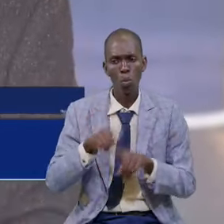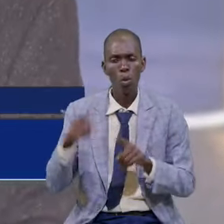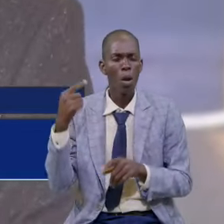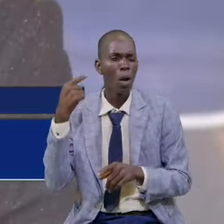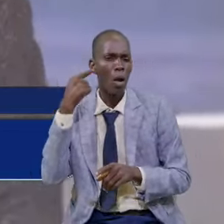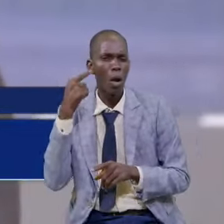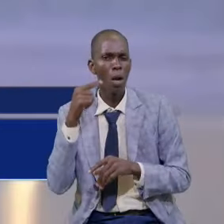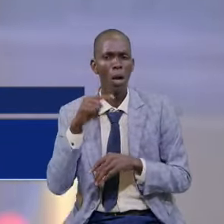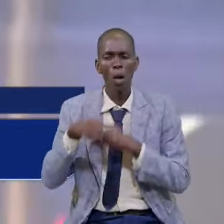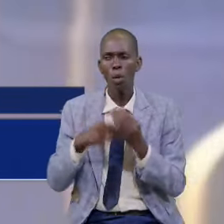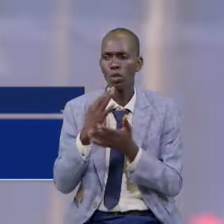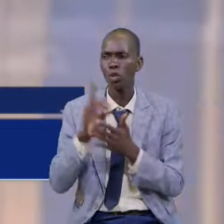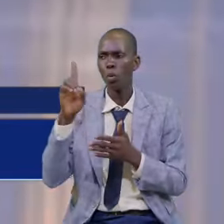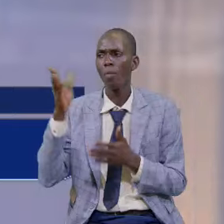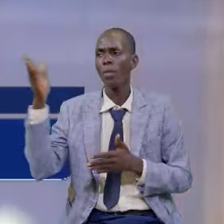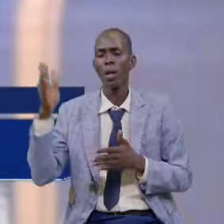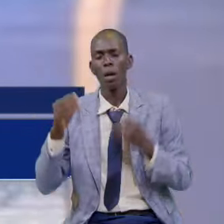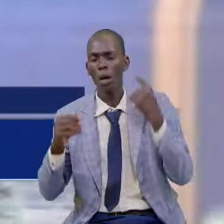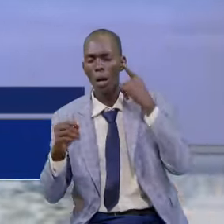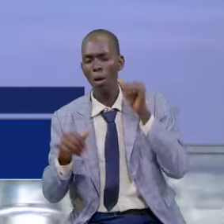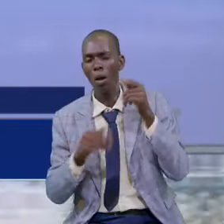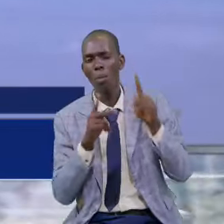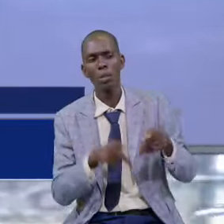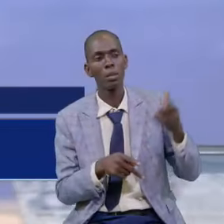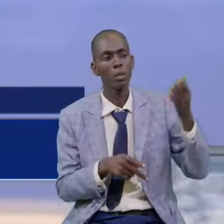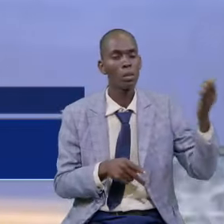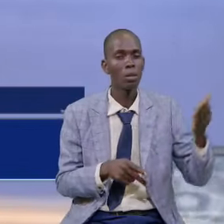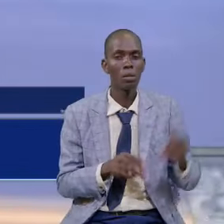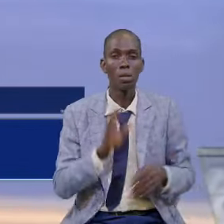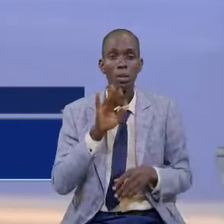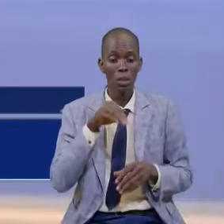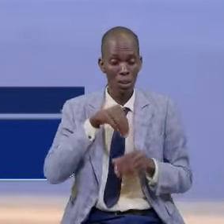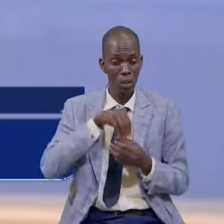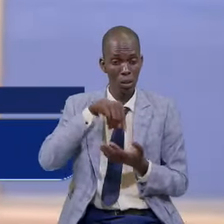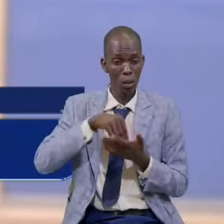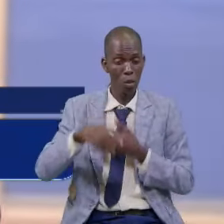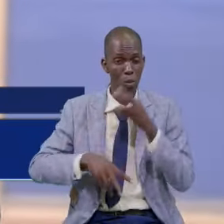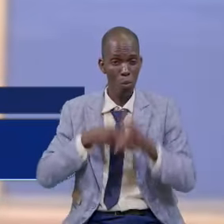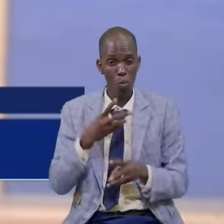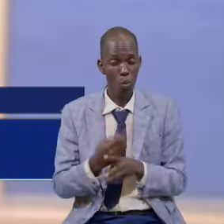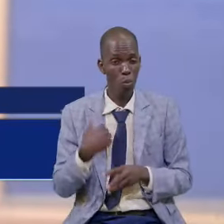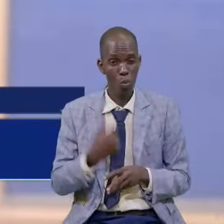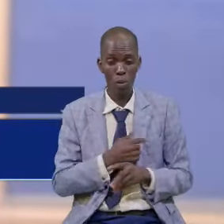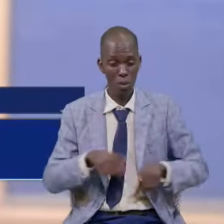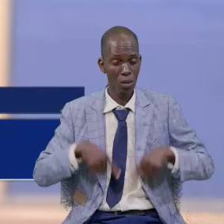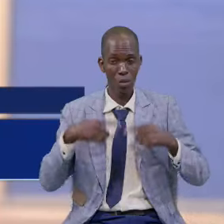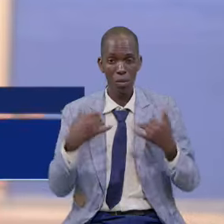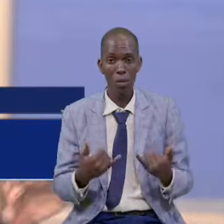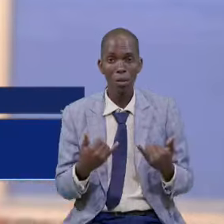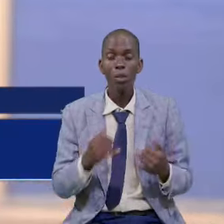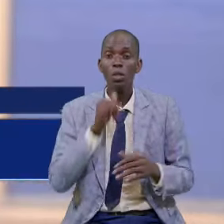another person there. I want to tell you, in the world we live, not all lions